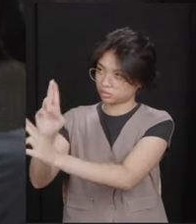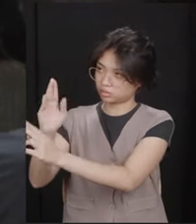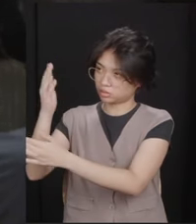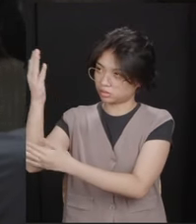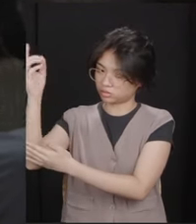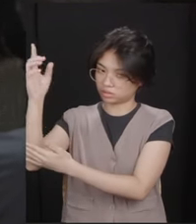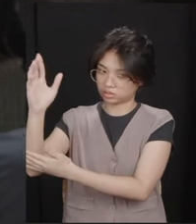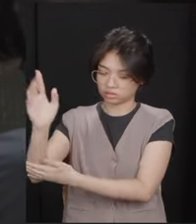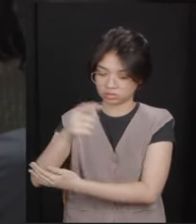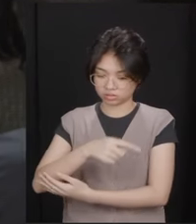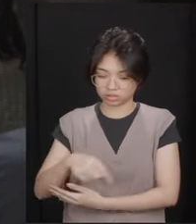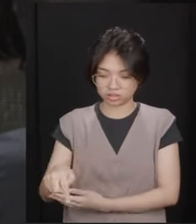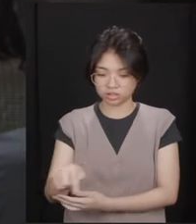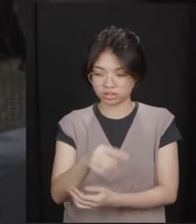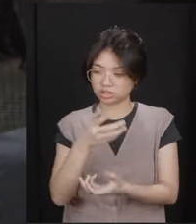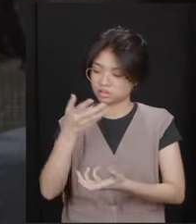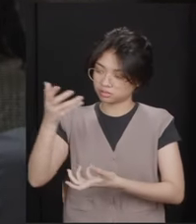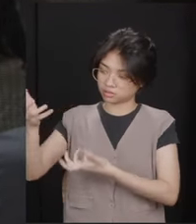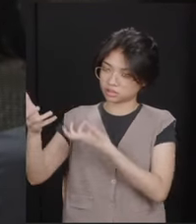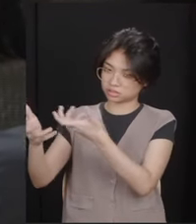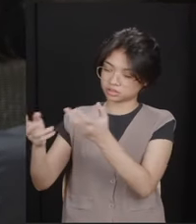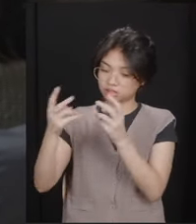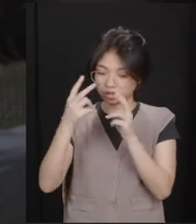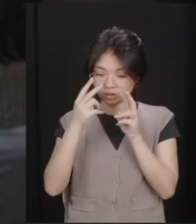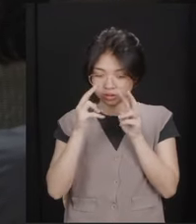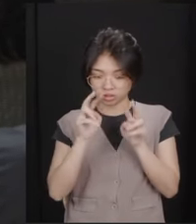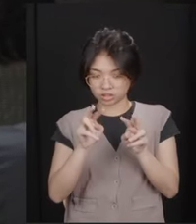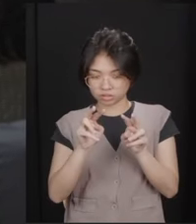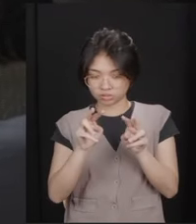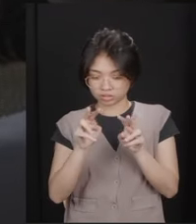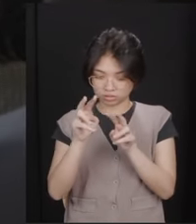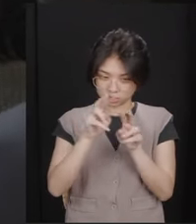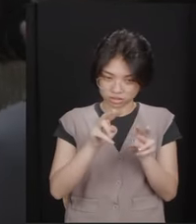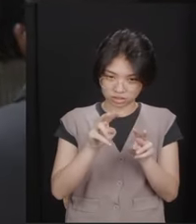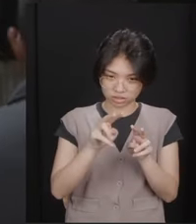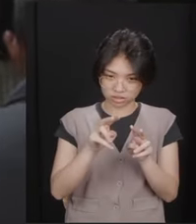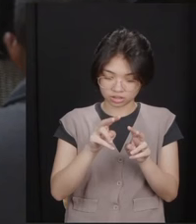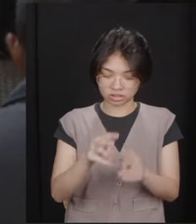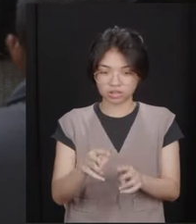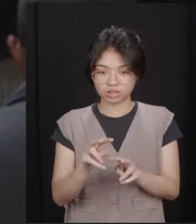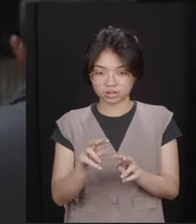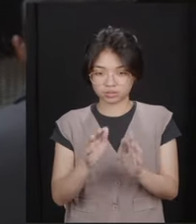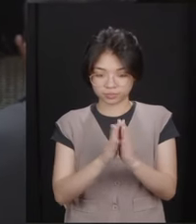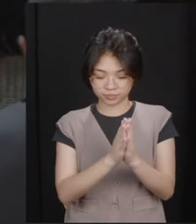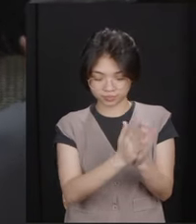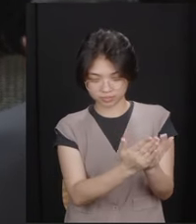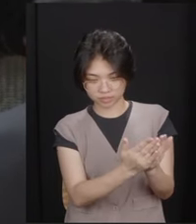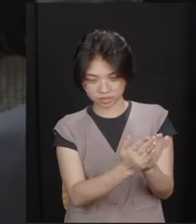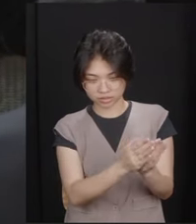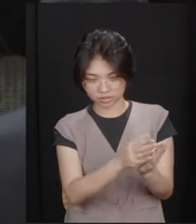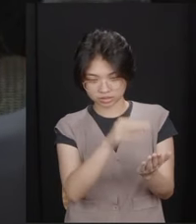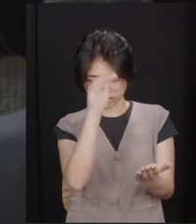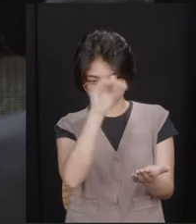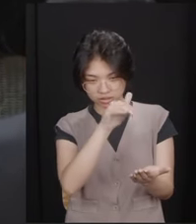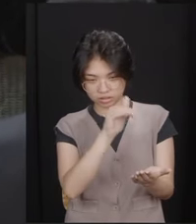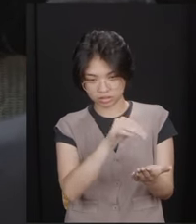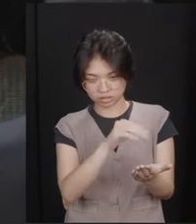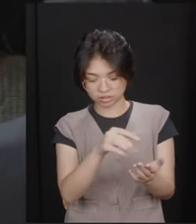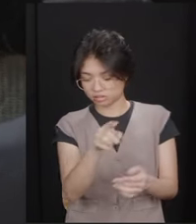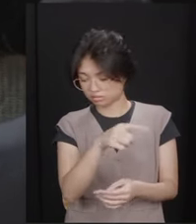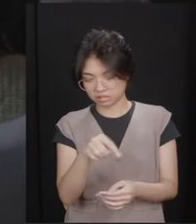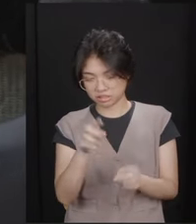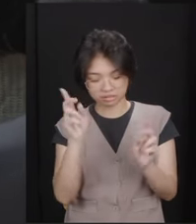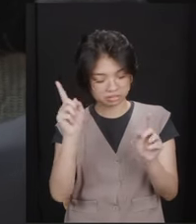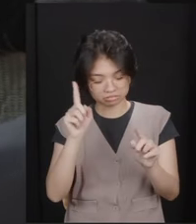we confess, as we look at what we just read a while ago and studied, we cannot do this, Lord, in